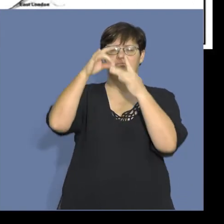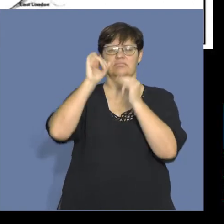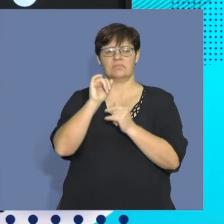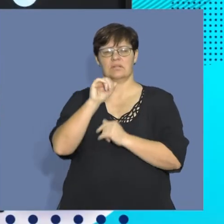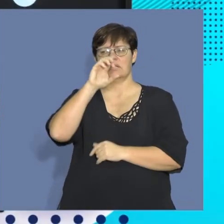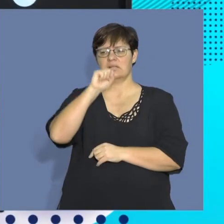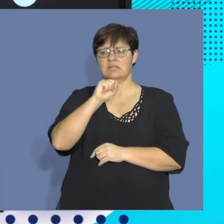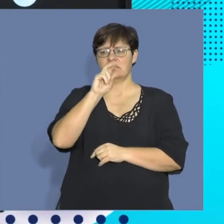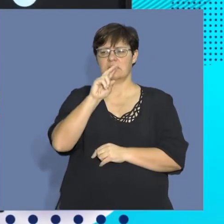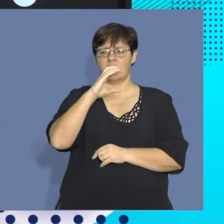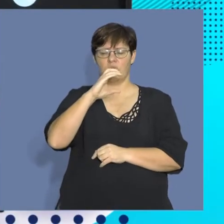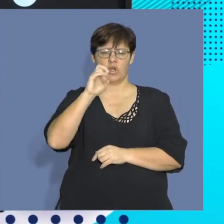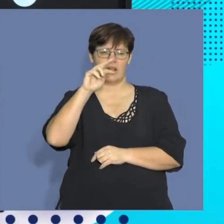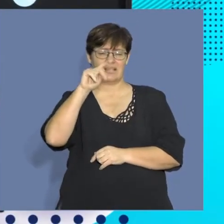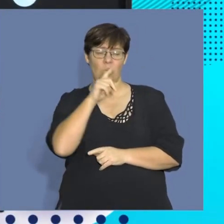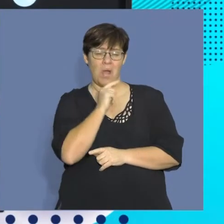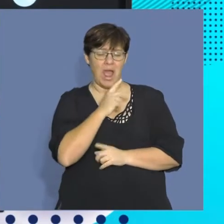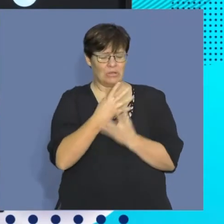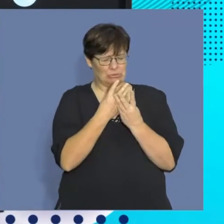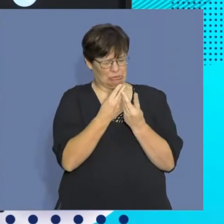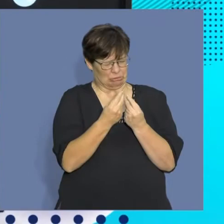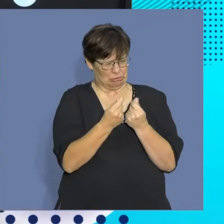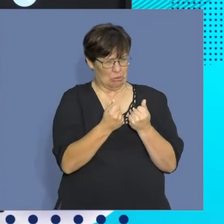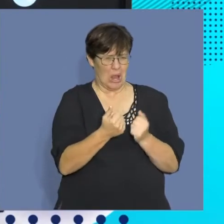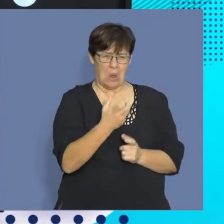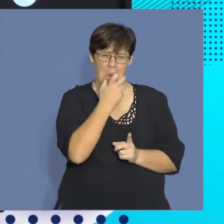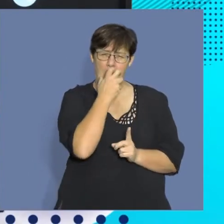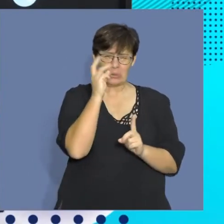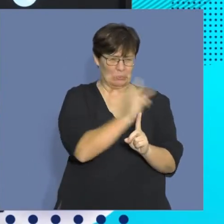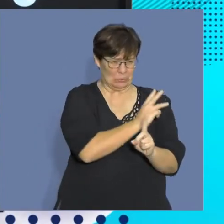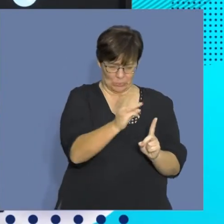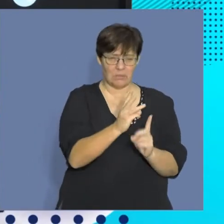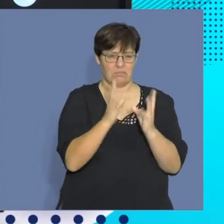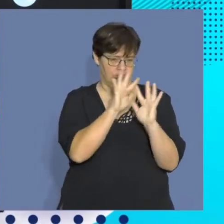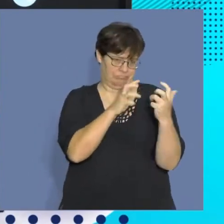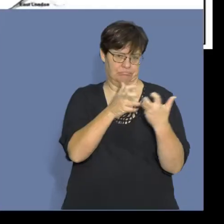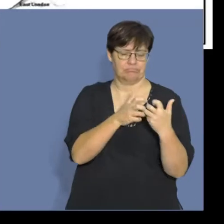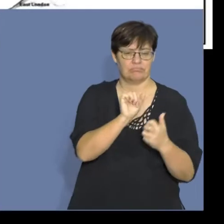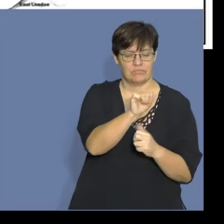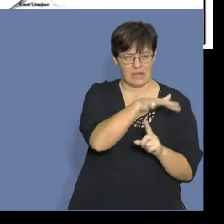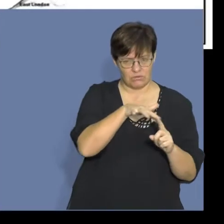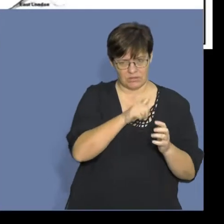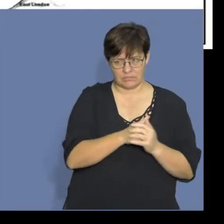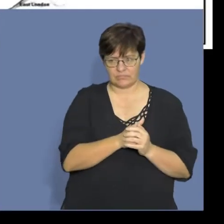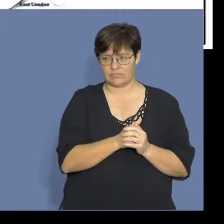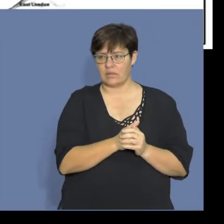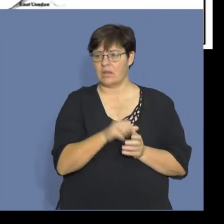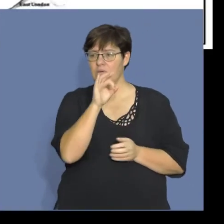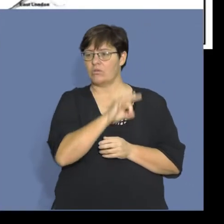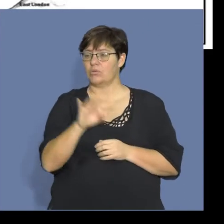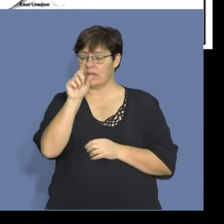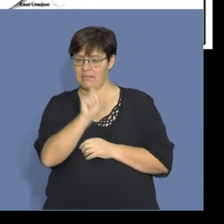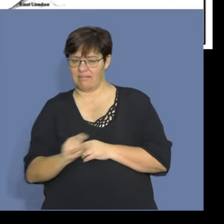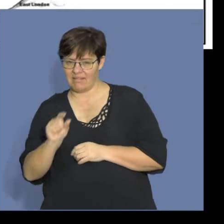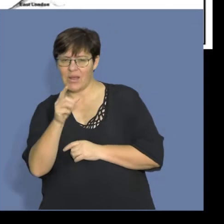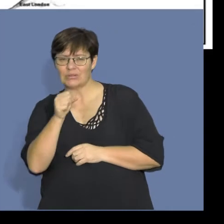that are called succulents that are adapted to the extremely dry conditions and arid conditions in that area. Finally, if we move to area number